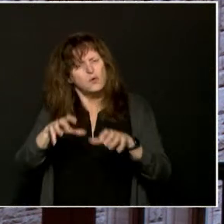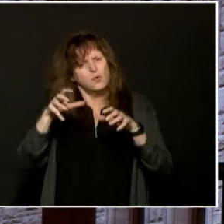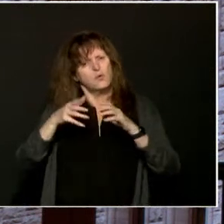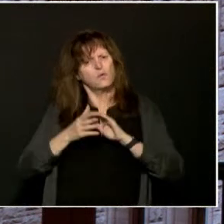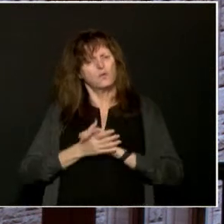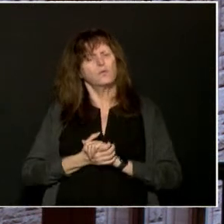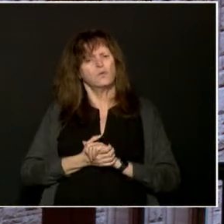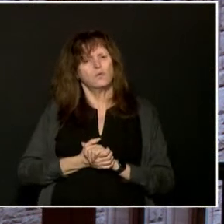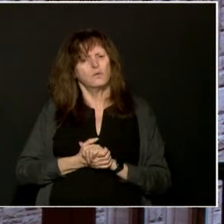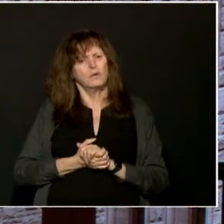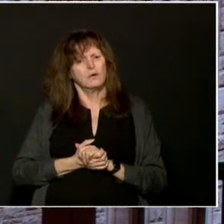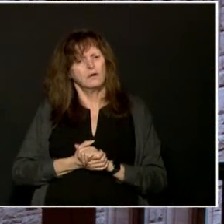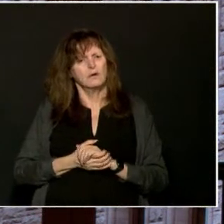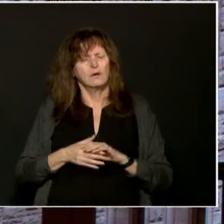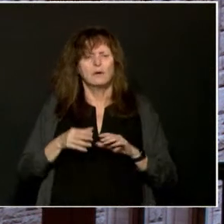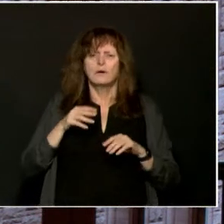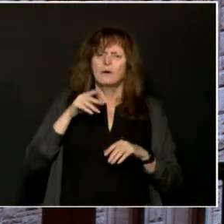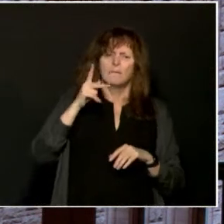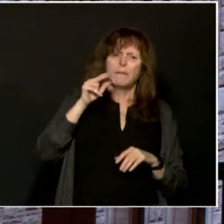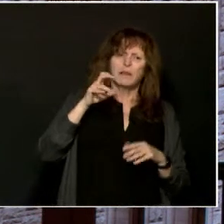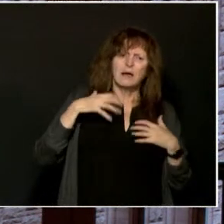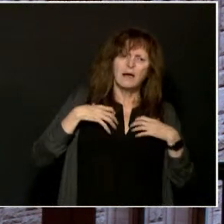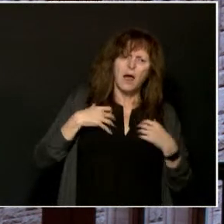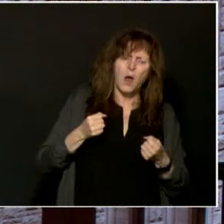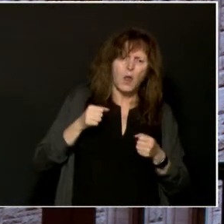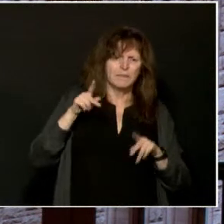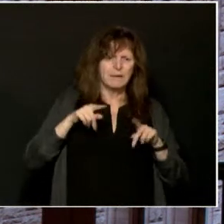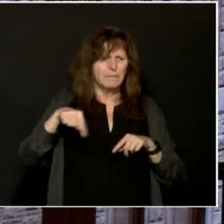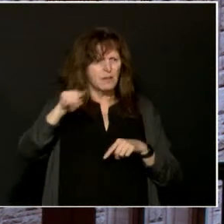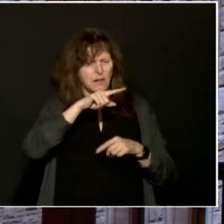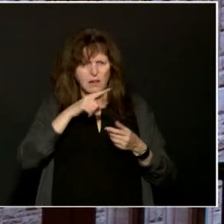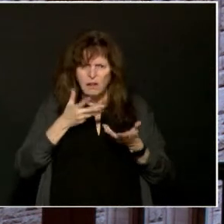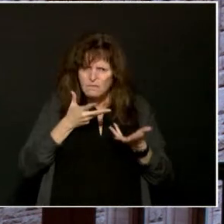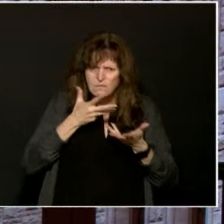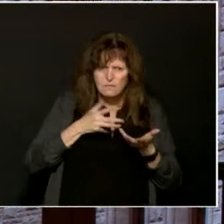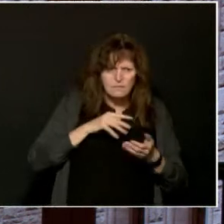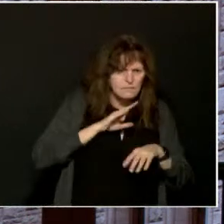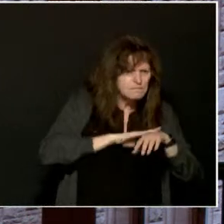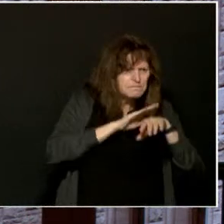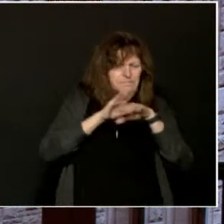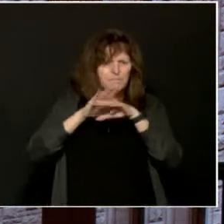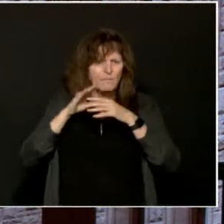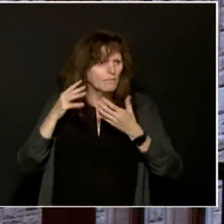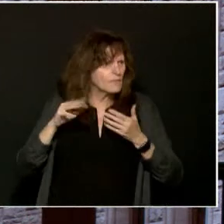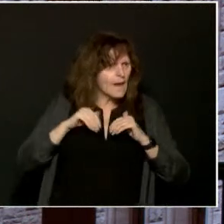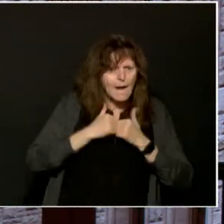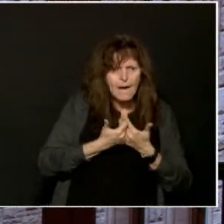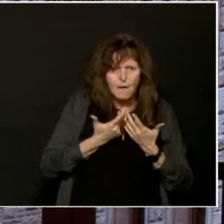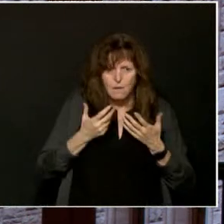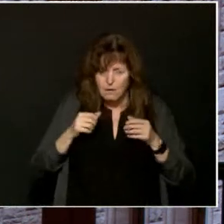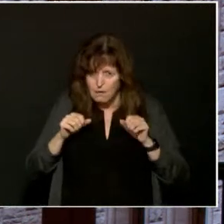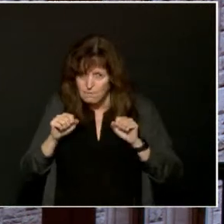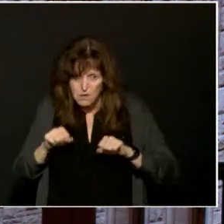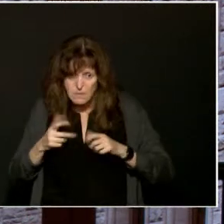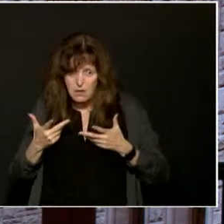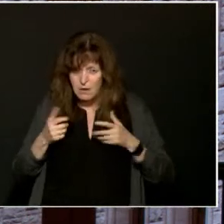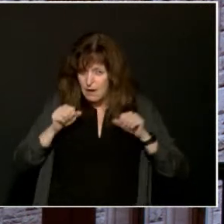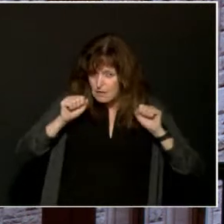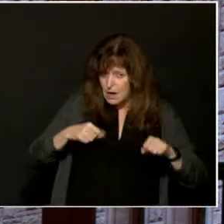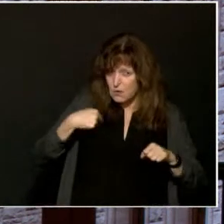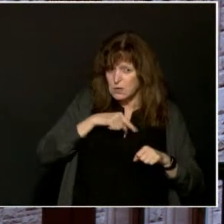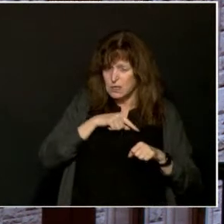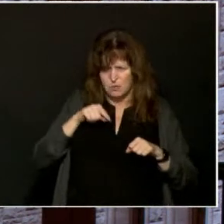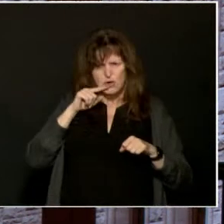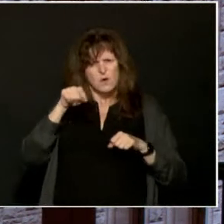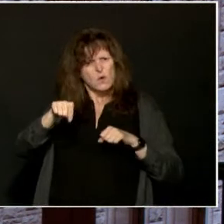our public health people have been consulted at this time on how might or could that occur. It's a challenging issue to